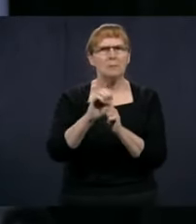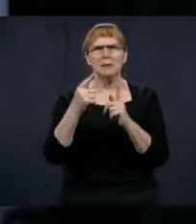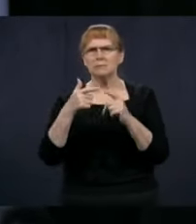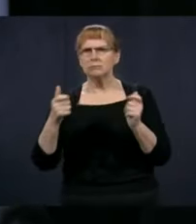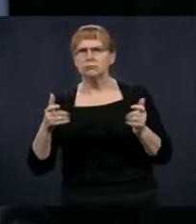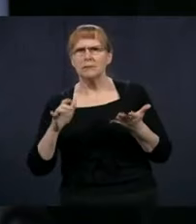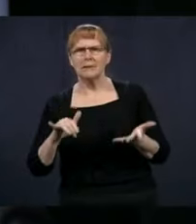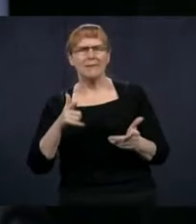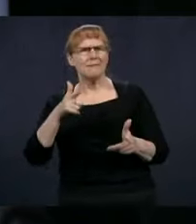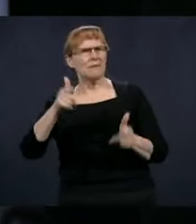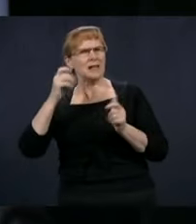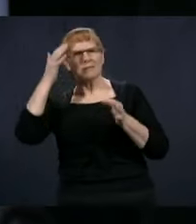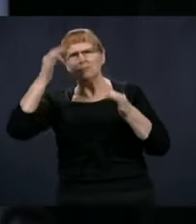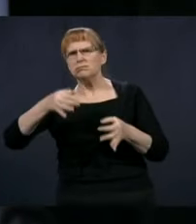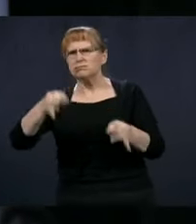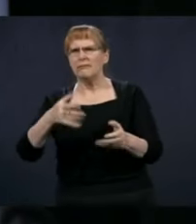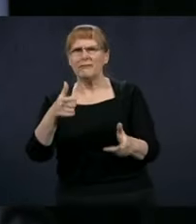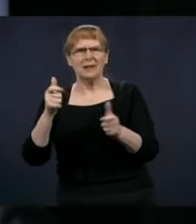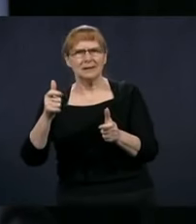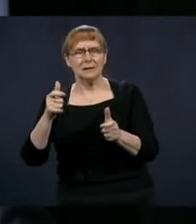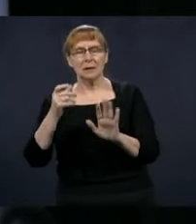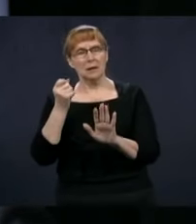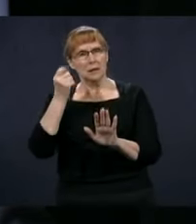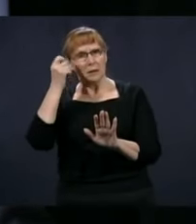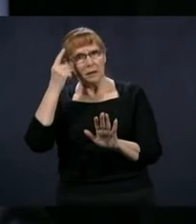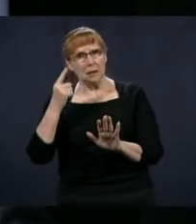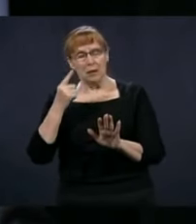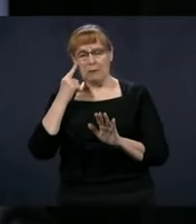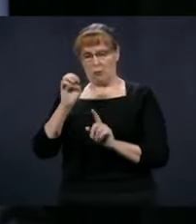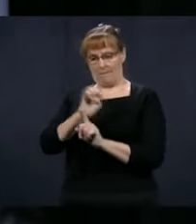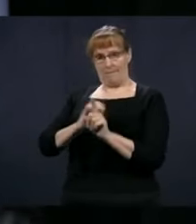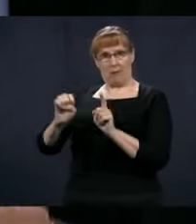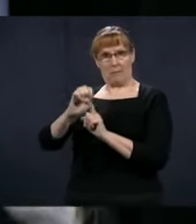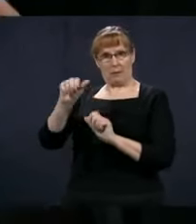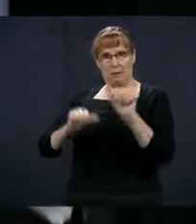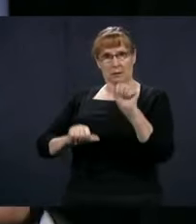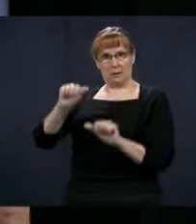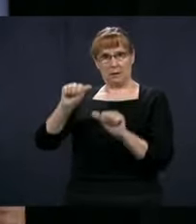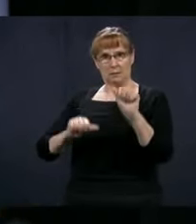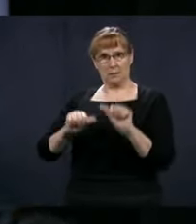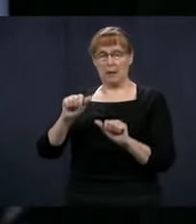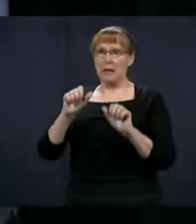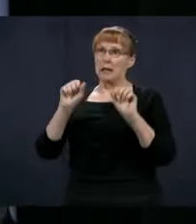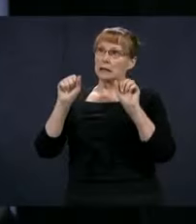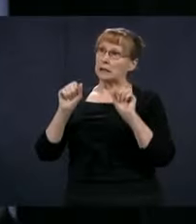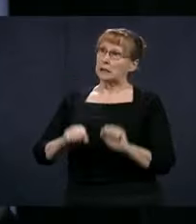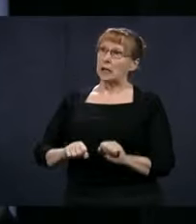11 months to have an environmental assessment. We think that without